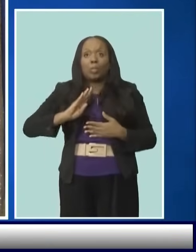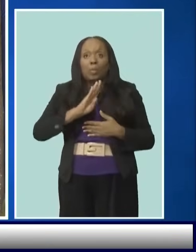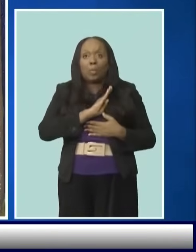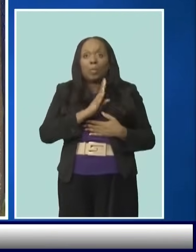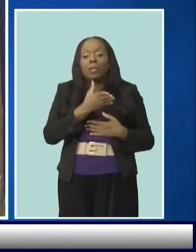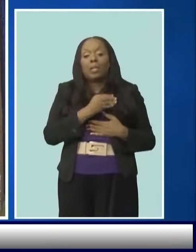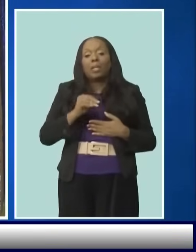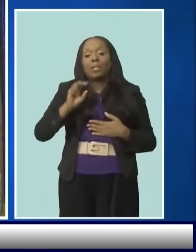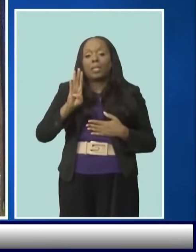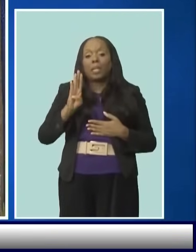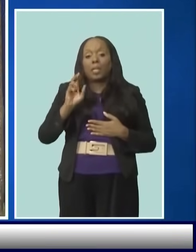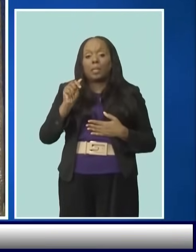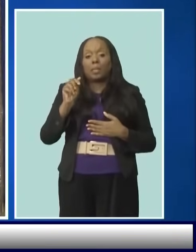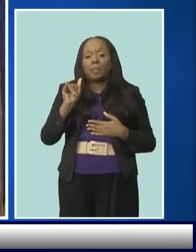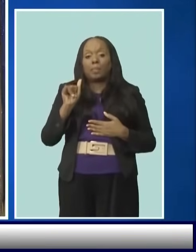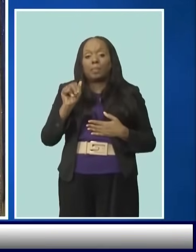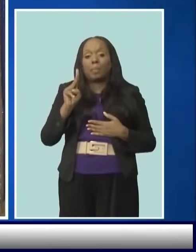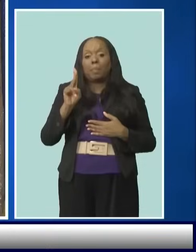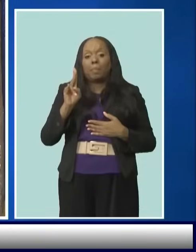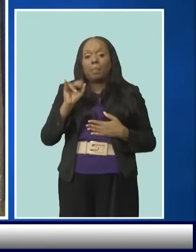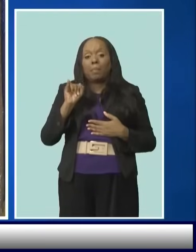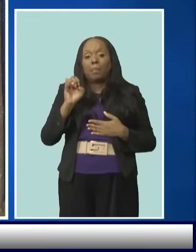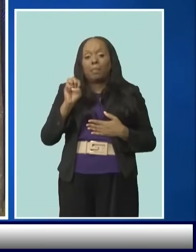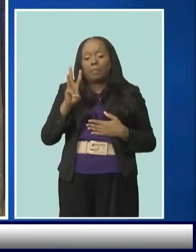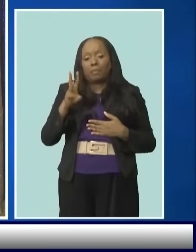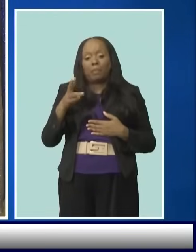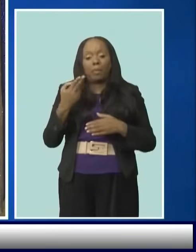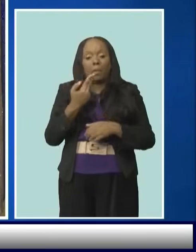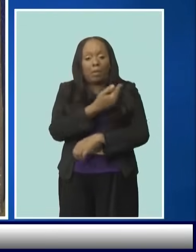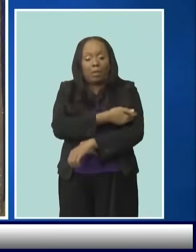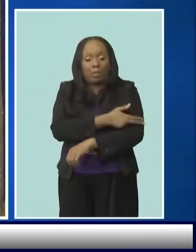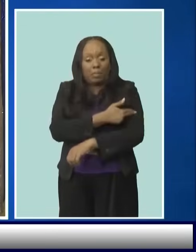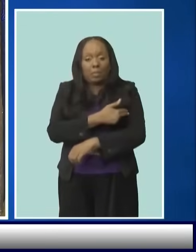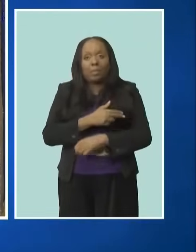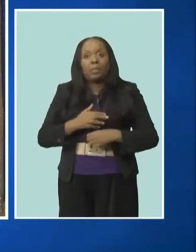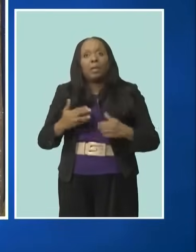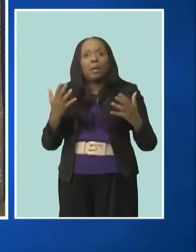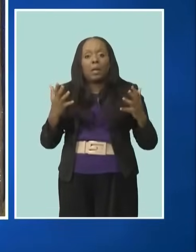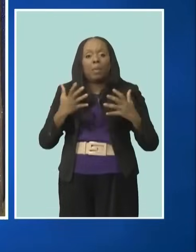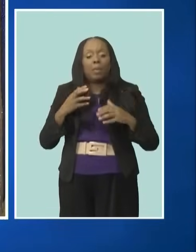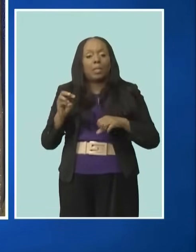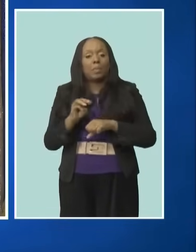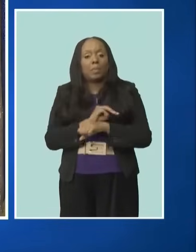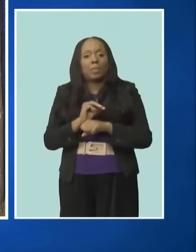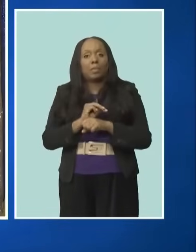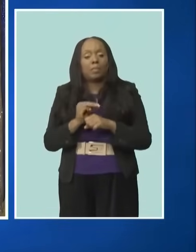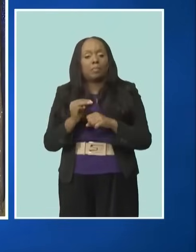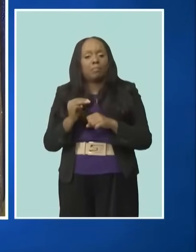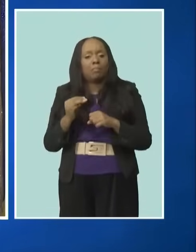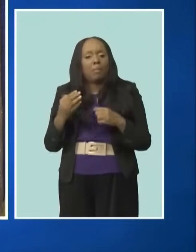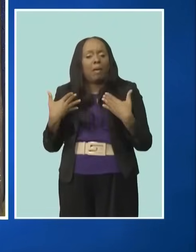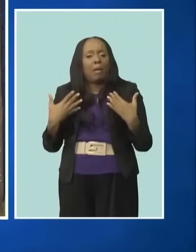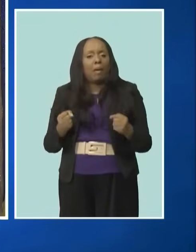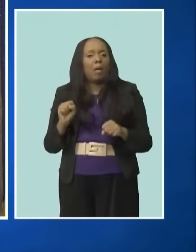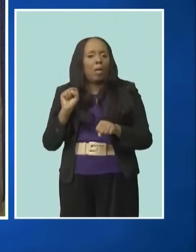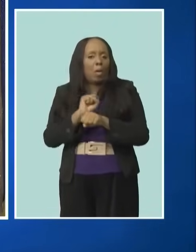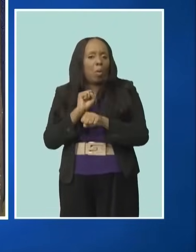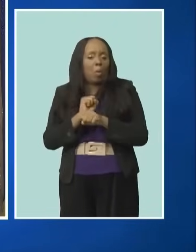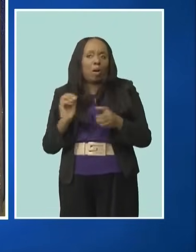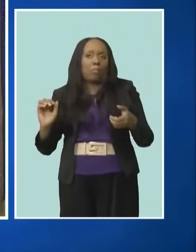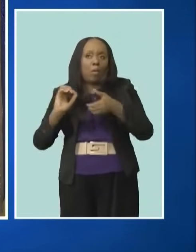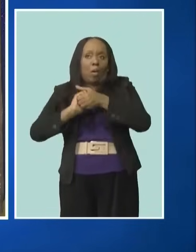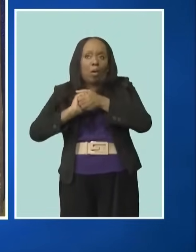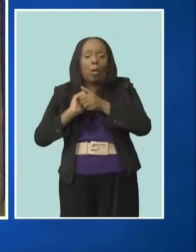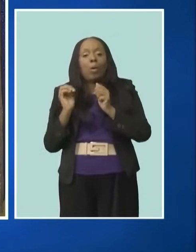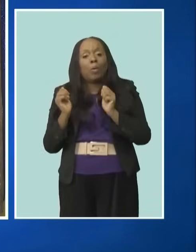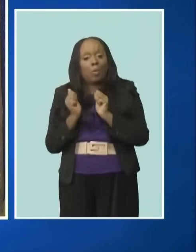Hospital. I want to urge the Ministry of Health to work along with the owners and operators of this hospital to finish